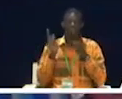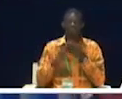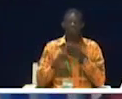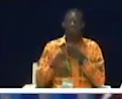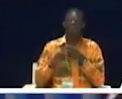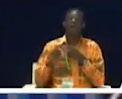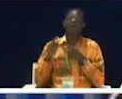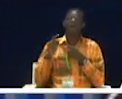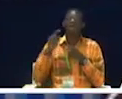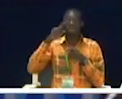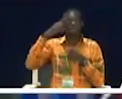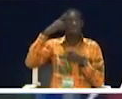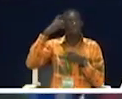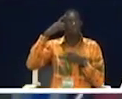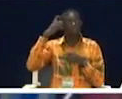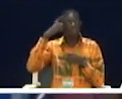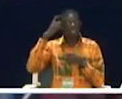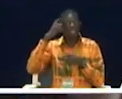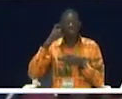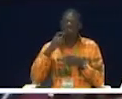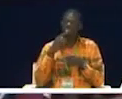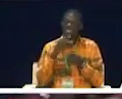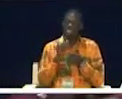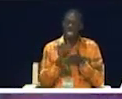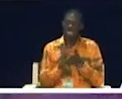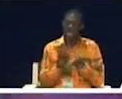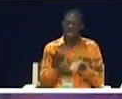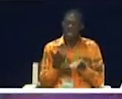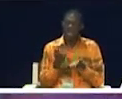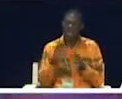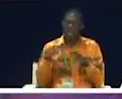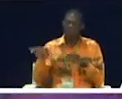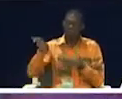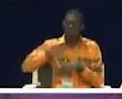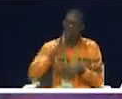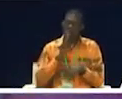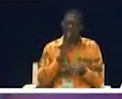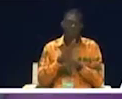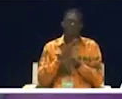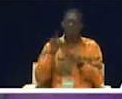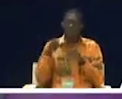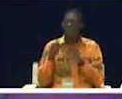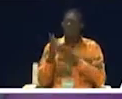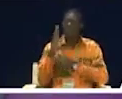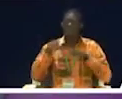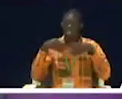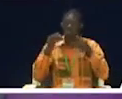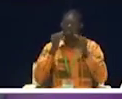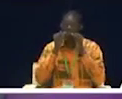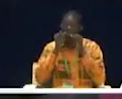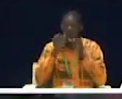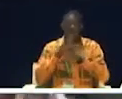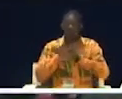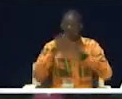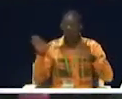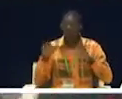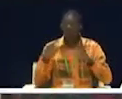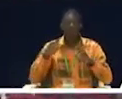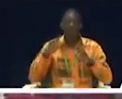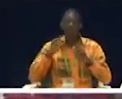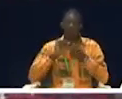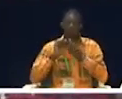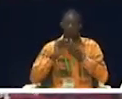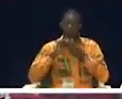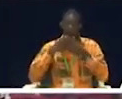said, pour water. When God gives you instruction, do not add to it. If they had